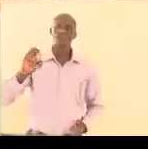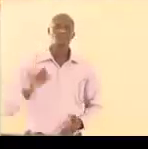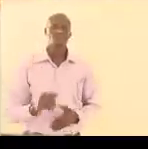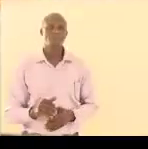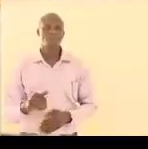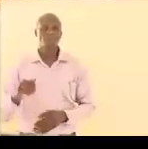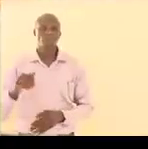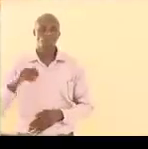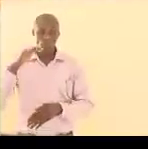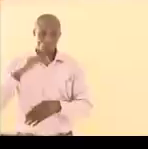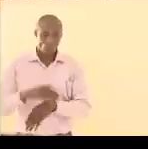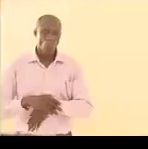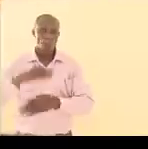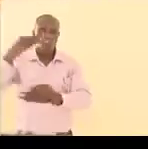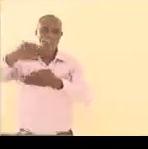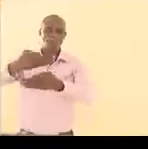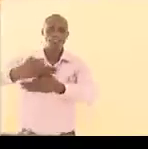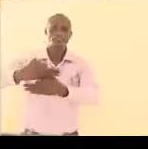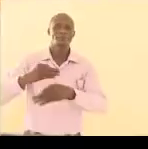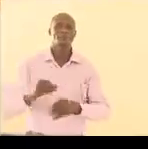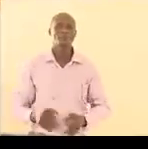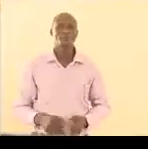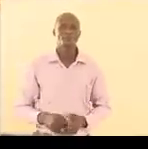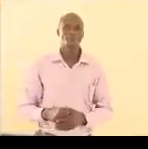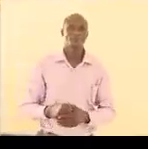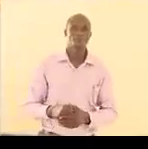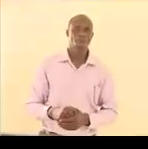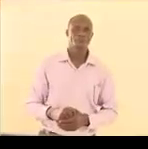for the fence. You know what I mean?